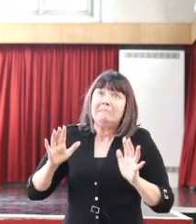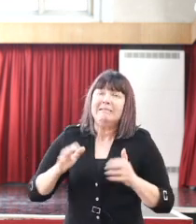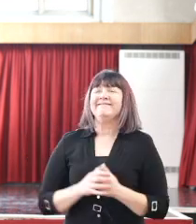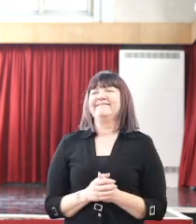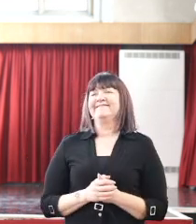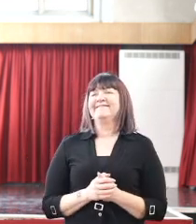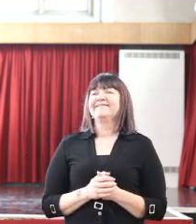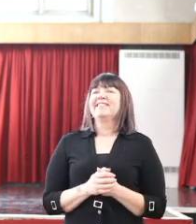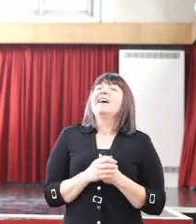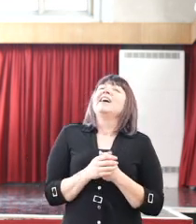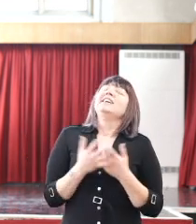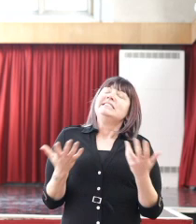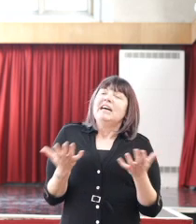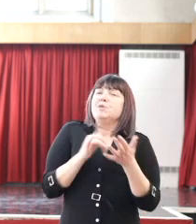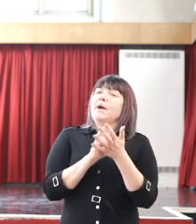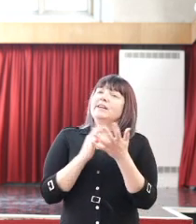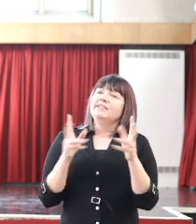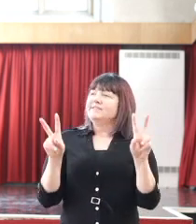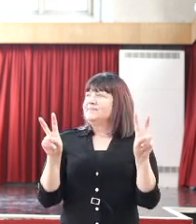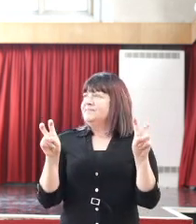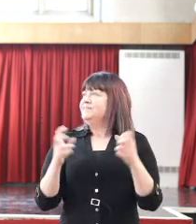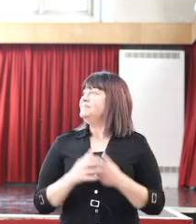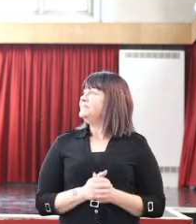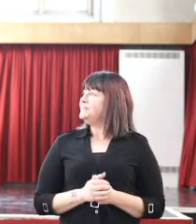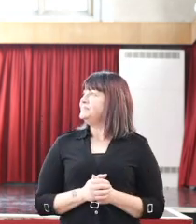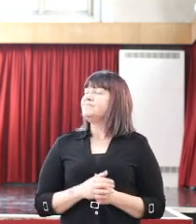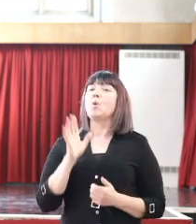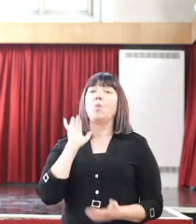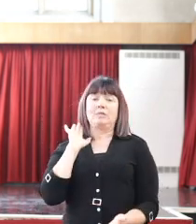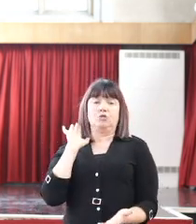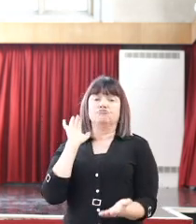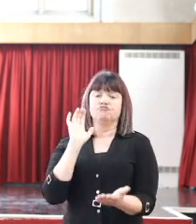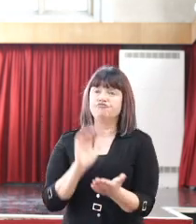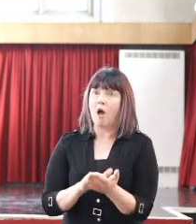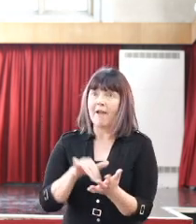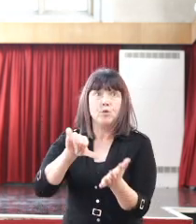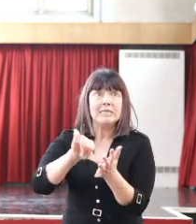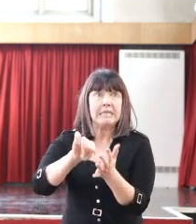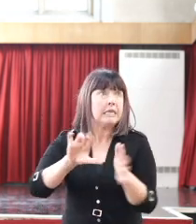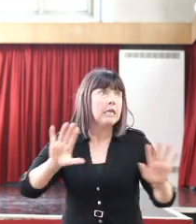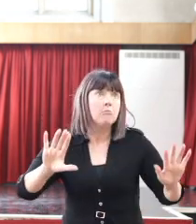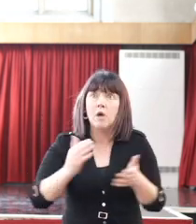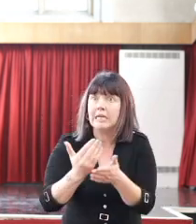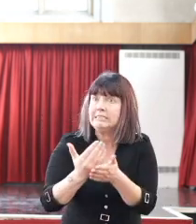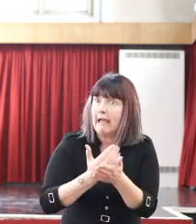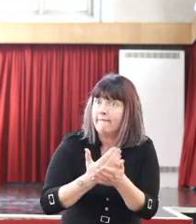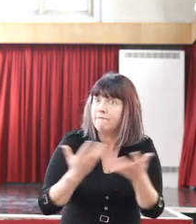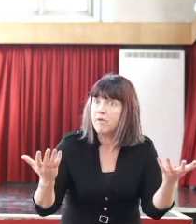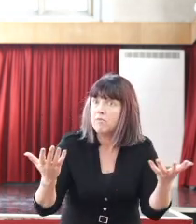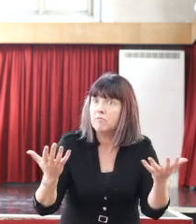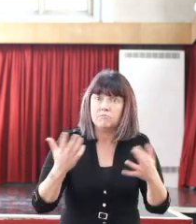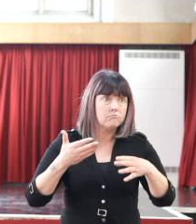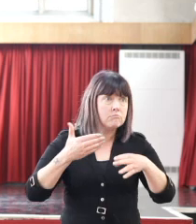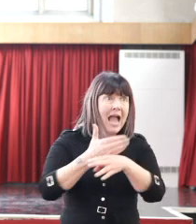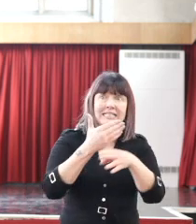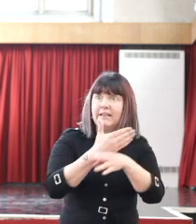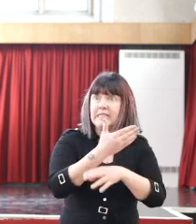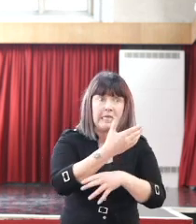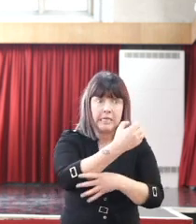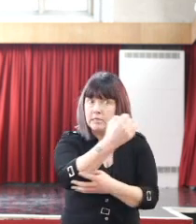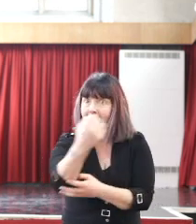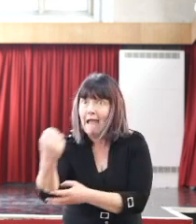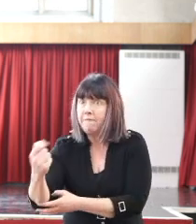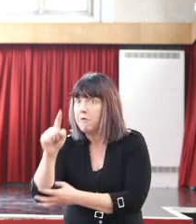about animating the city as well. So is the experience, once you get here, is it safe, enjoyable? Is there lots going on? Is it animated? And Love Light is one of those